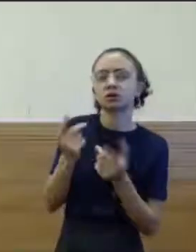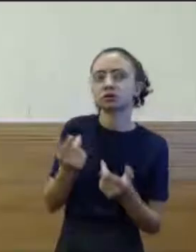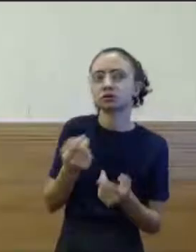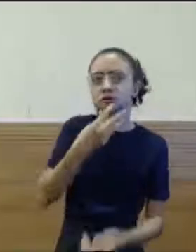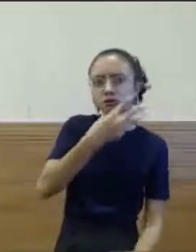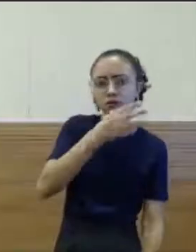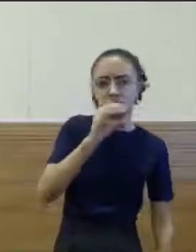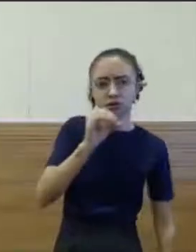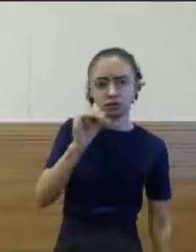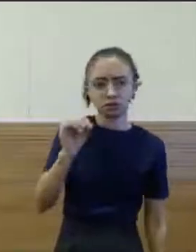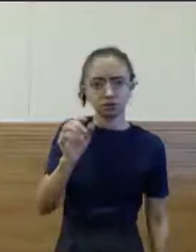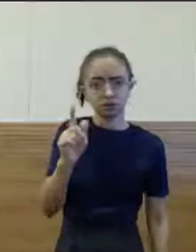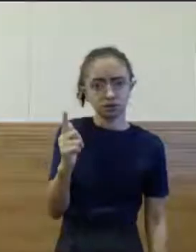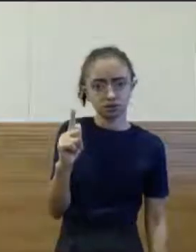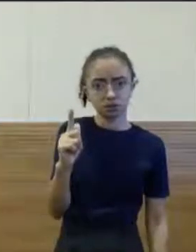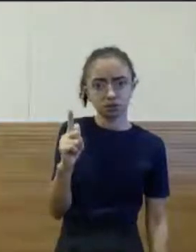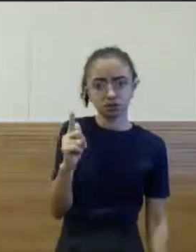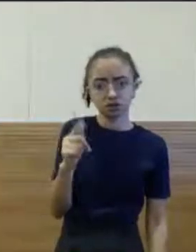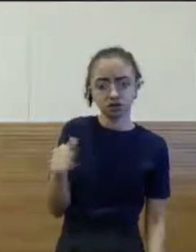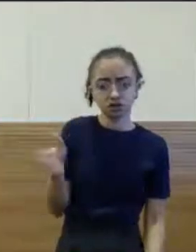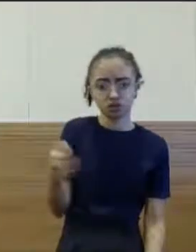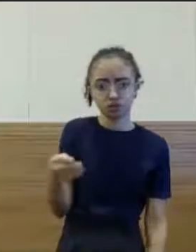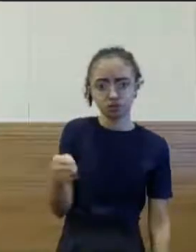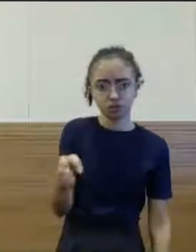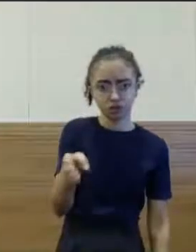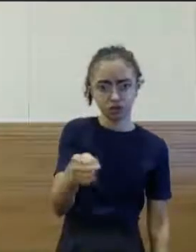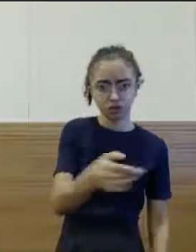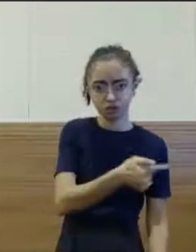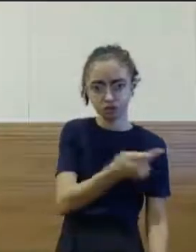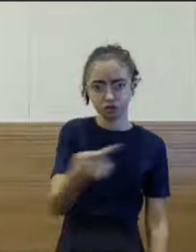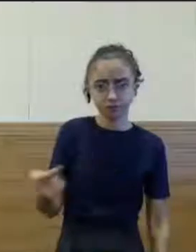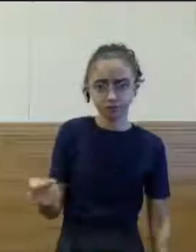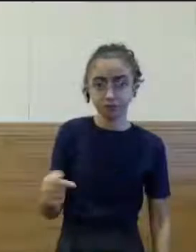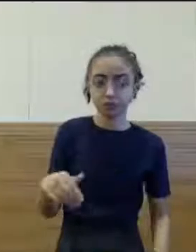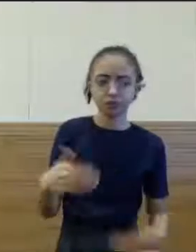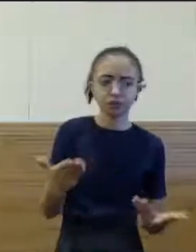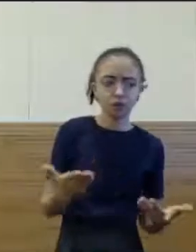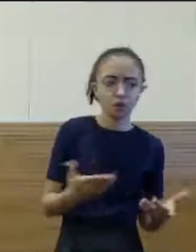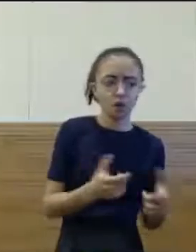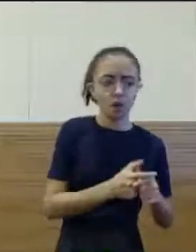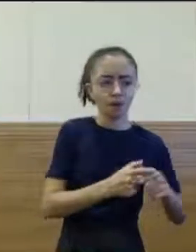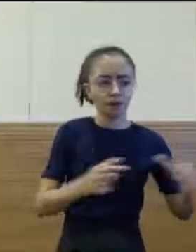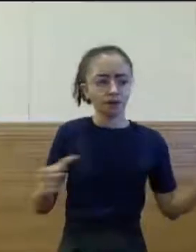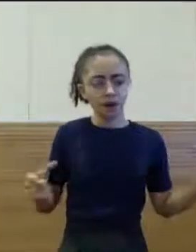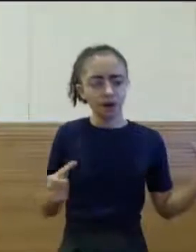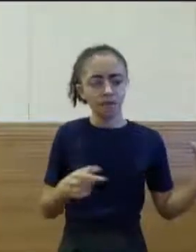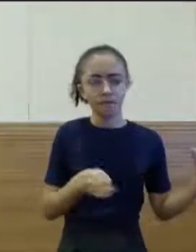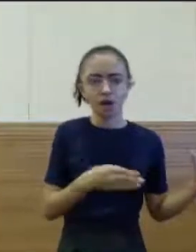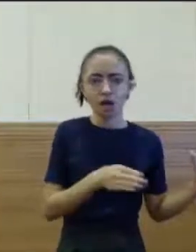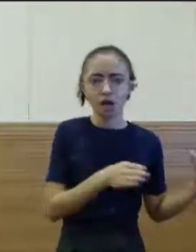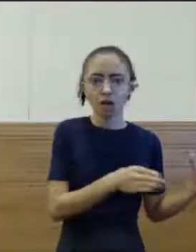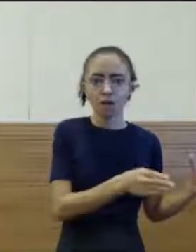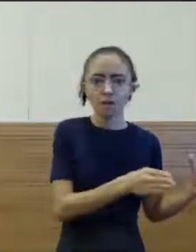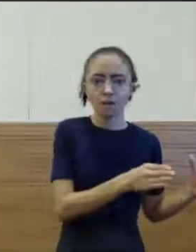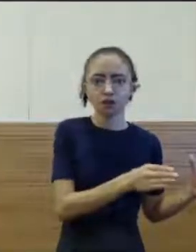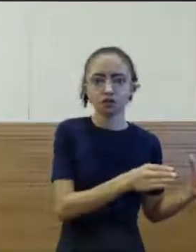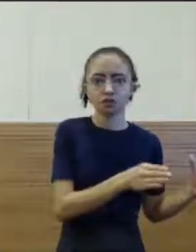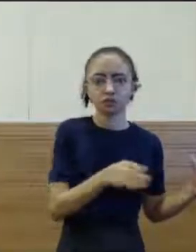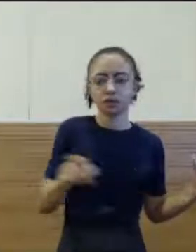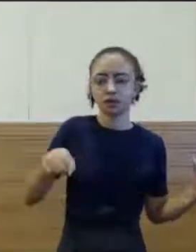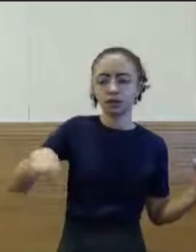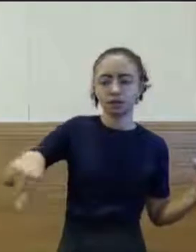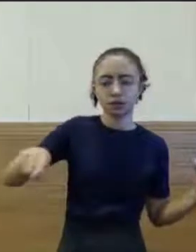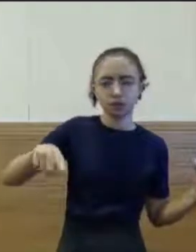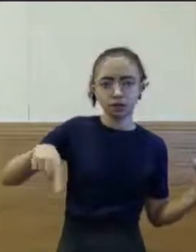week. Well, we want that. So the idea is to increase the supply, and all the